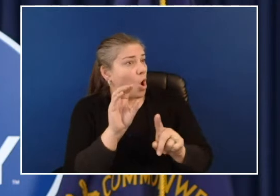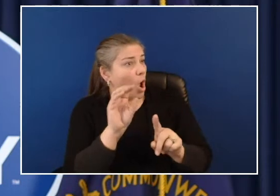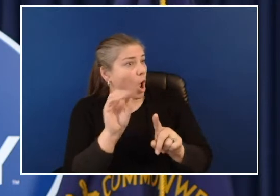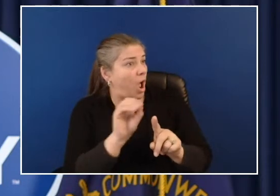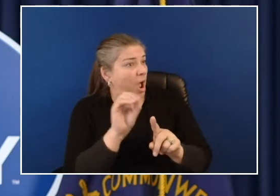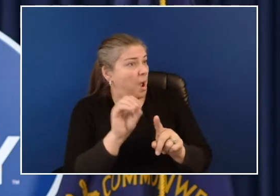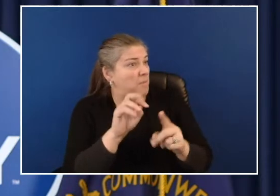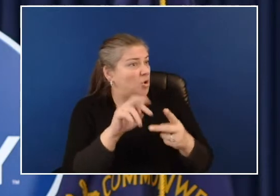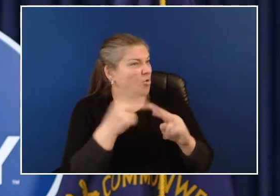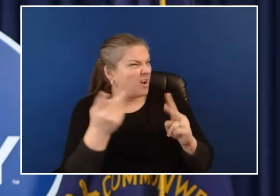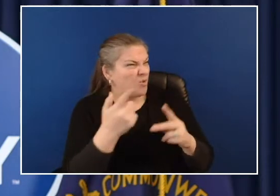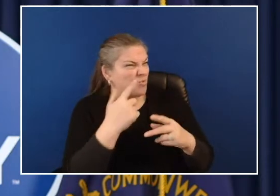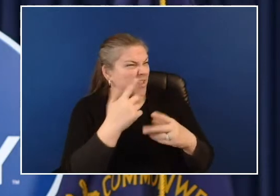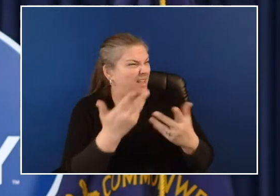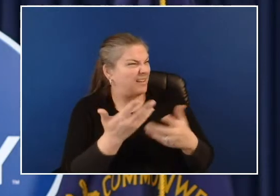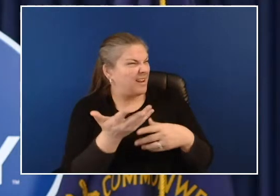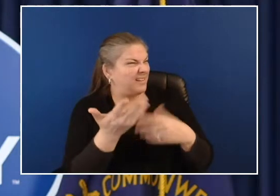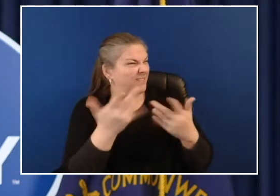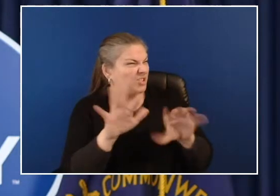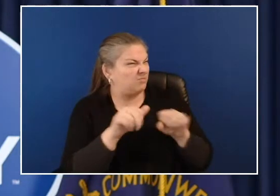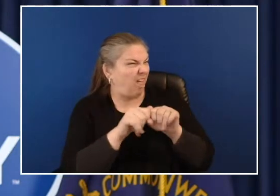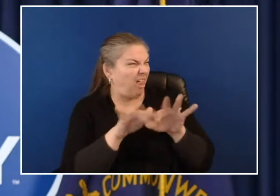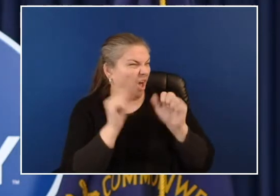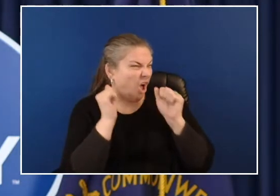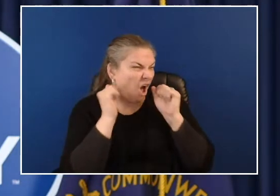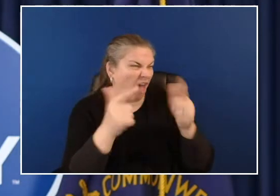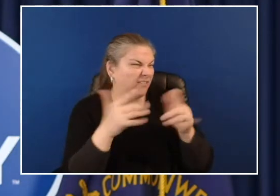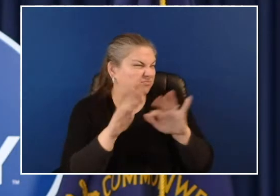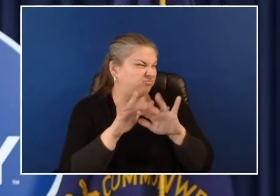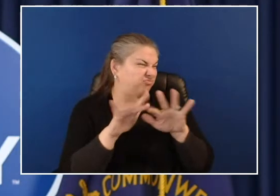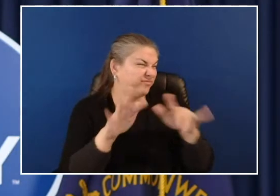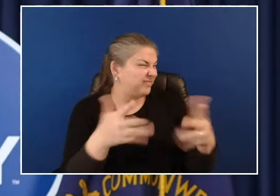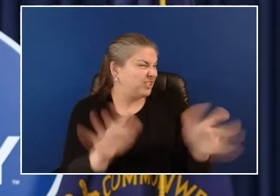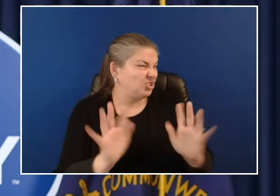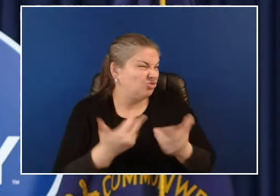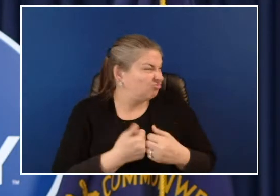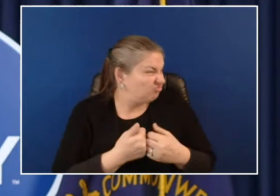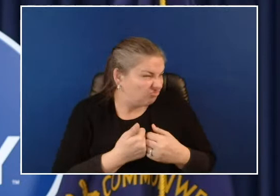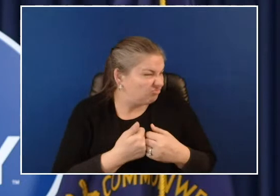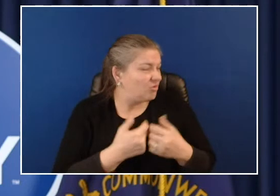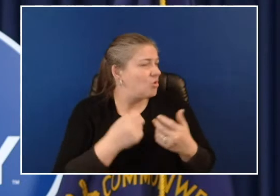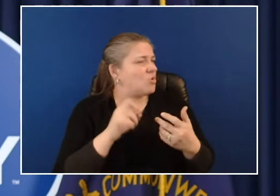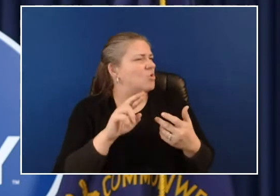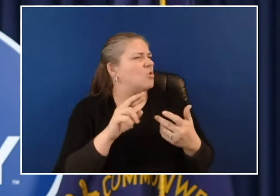infect, and then just people having access to these at-home tests and maybe not reporting